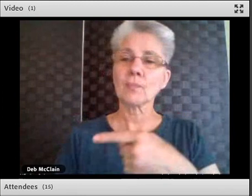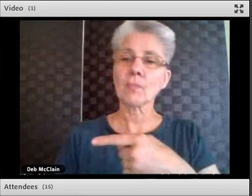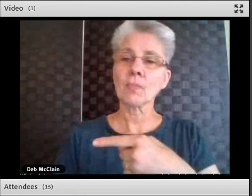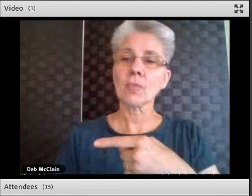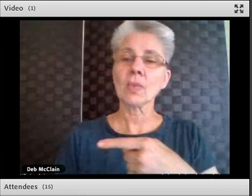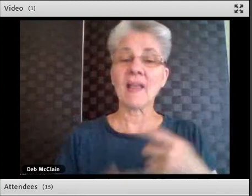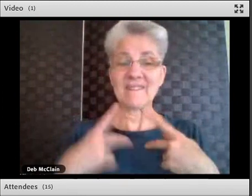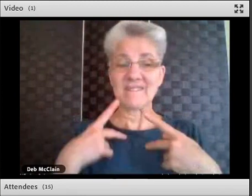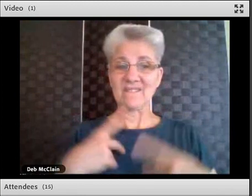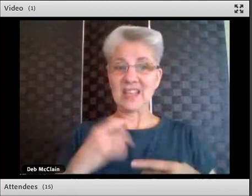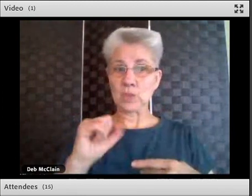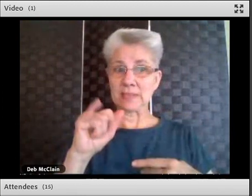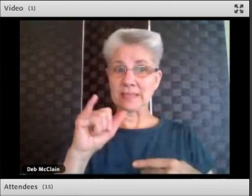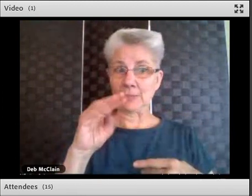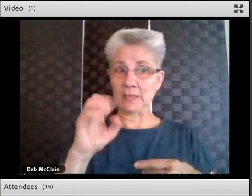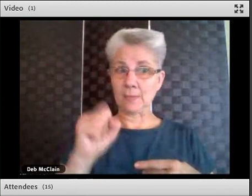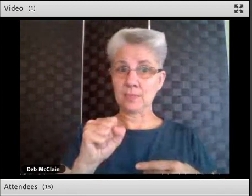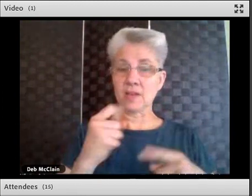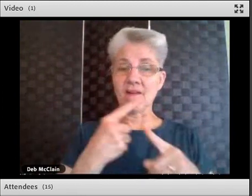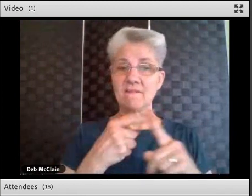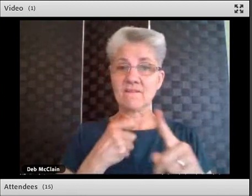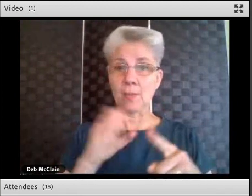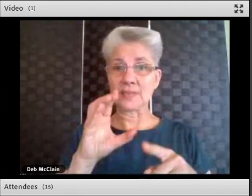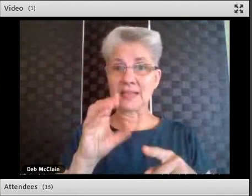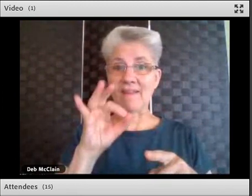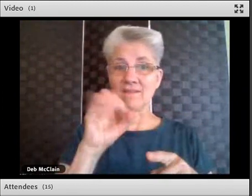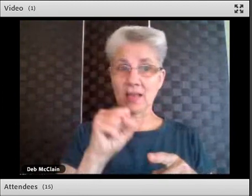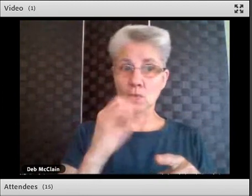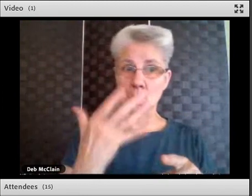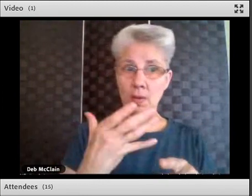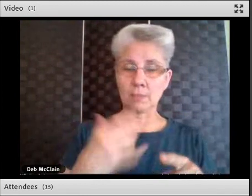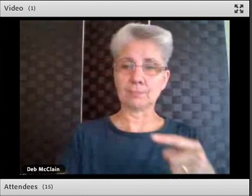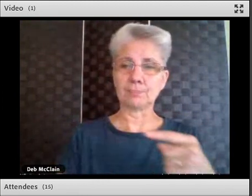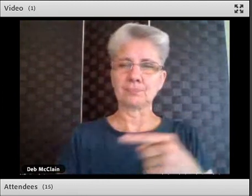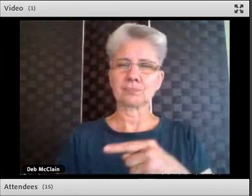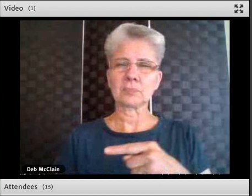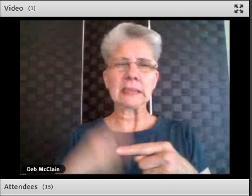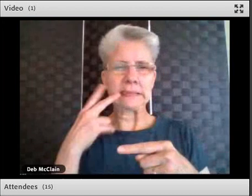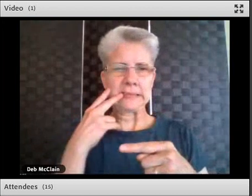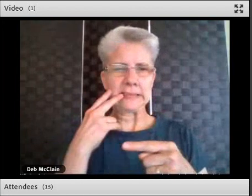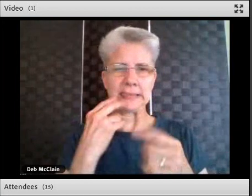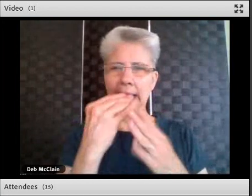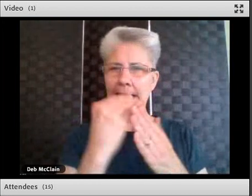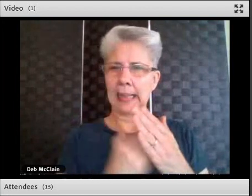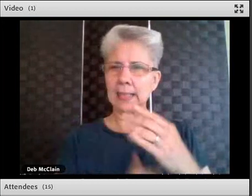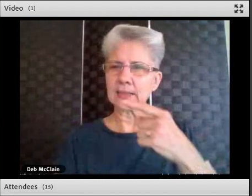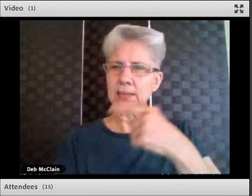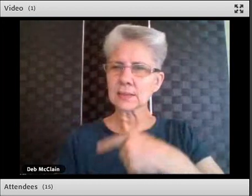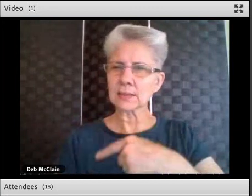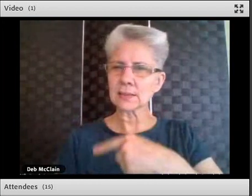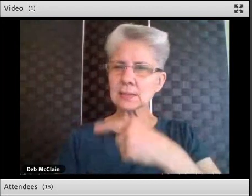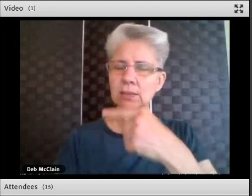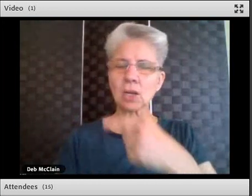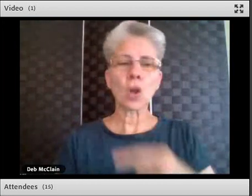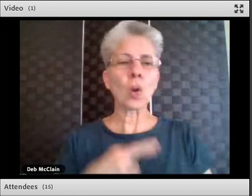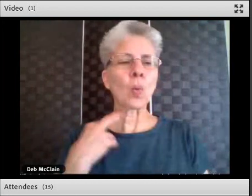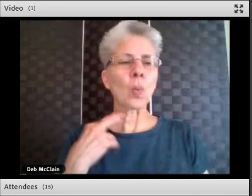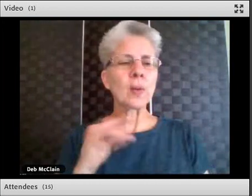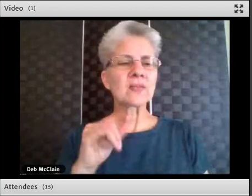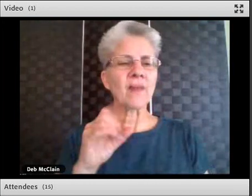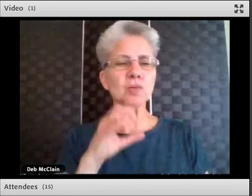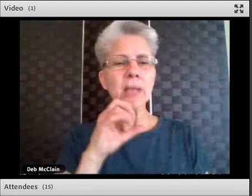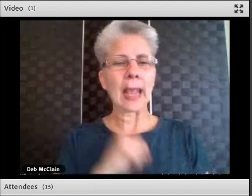Official physical symptoms of CFS or chronic fatigue syndrome. You can see the list here. The common risk factors are